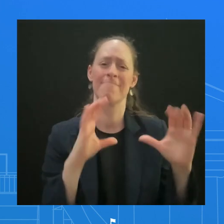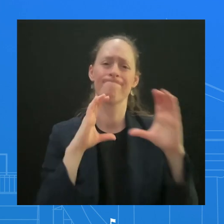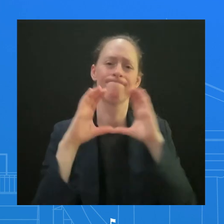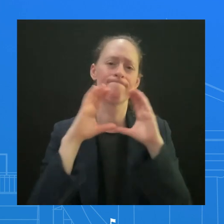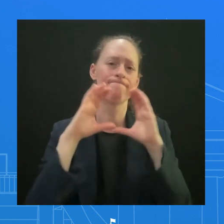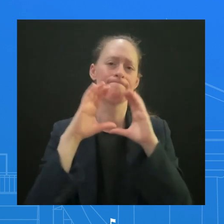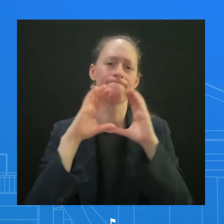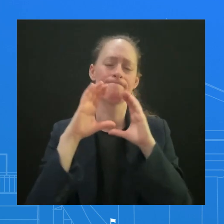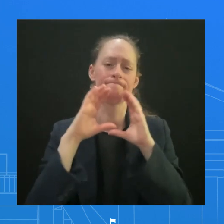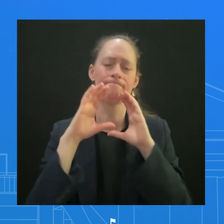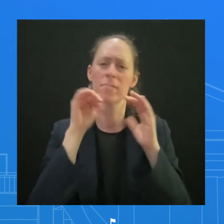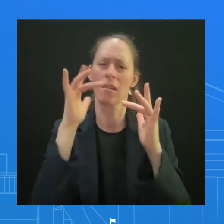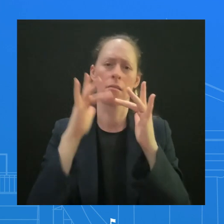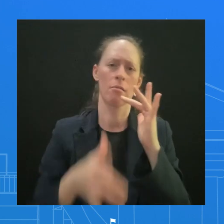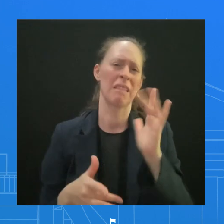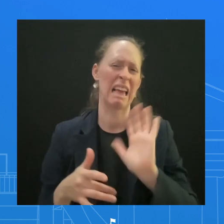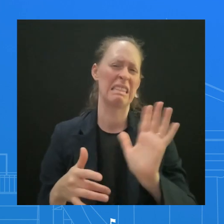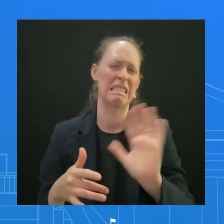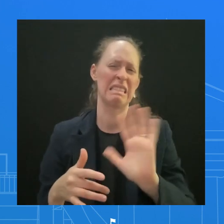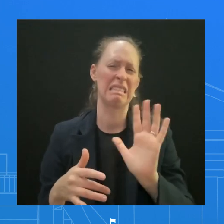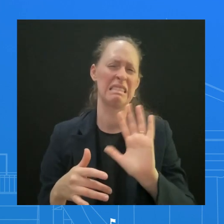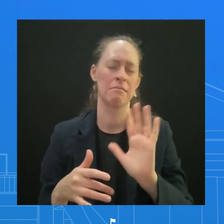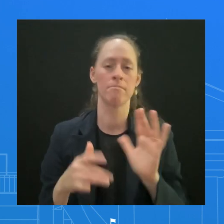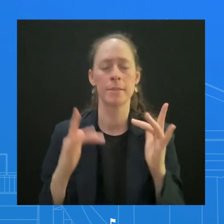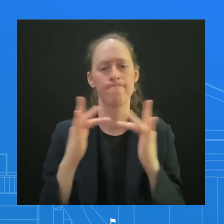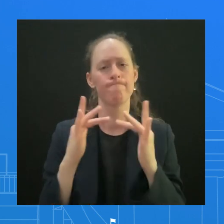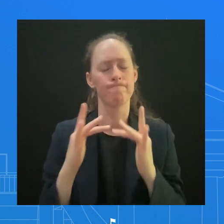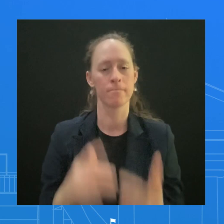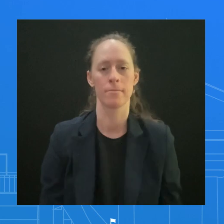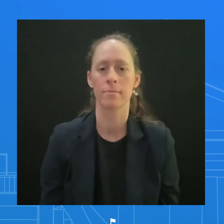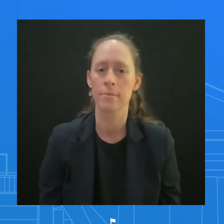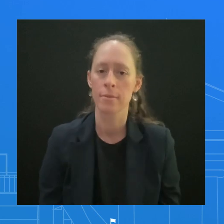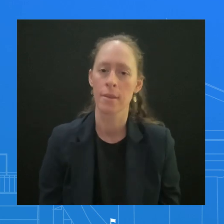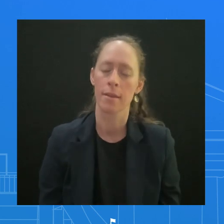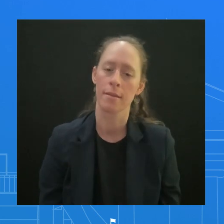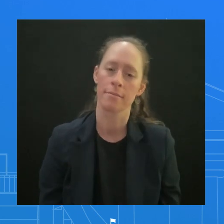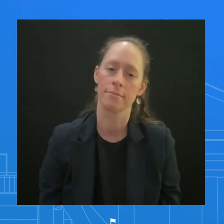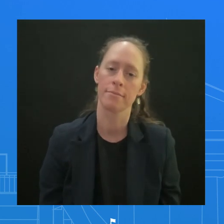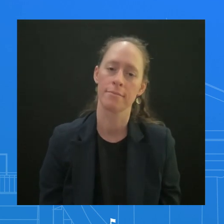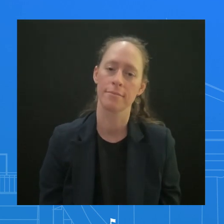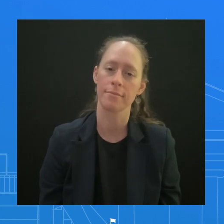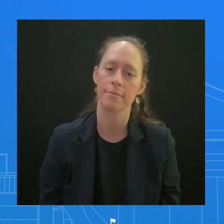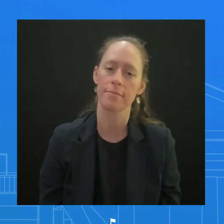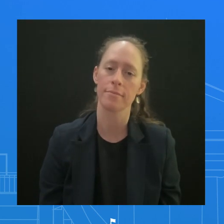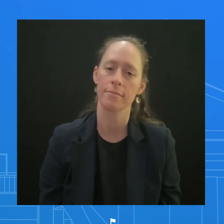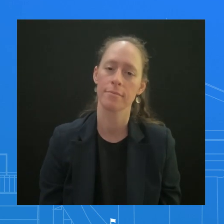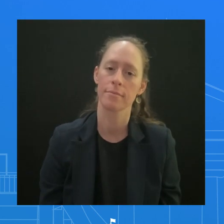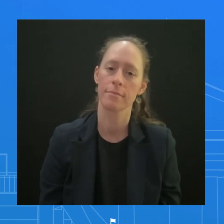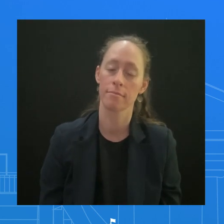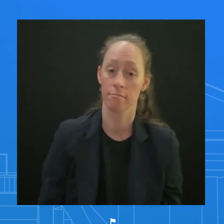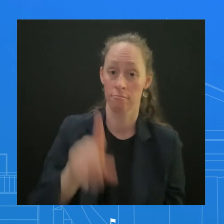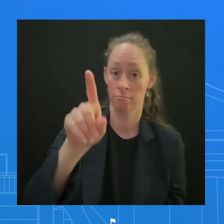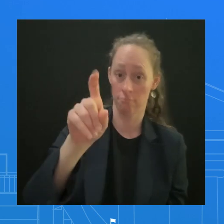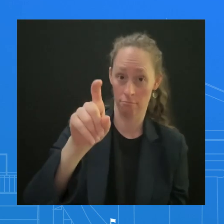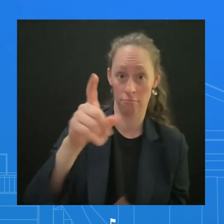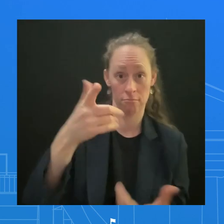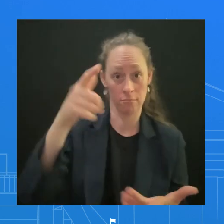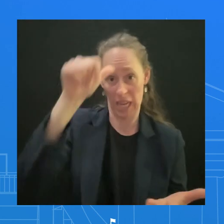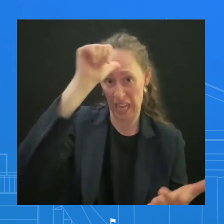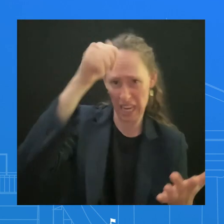able to do that. And you see India as a counterweight to China? This state visit wasn't about China. And